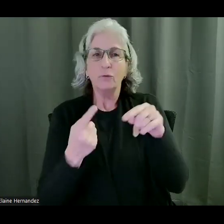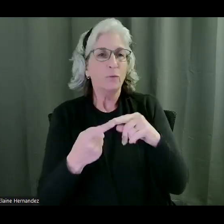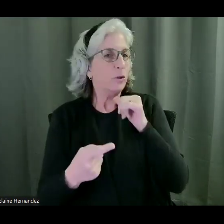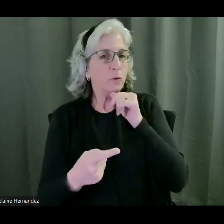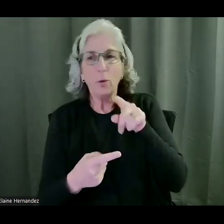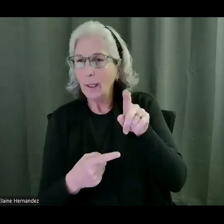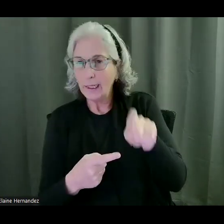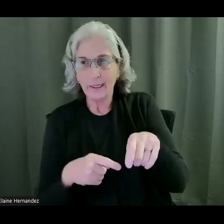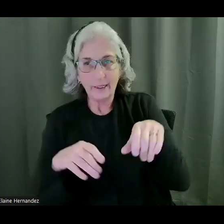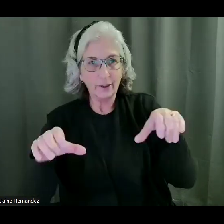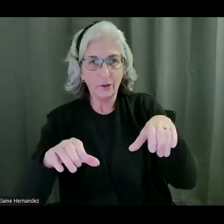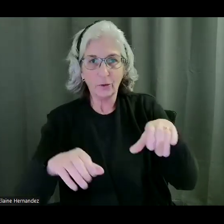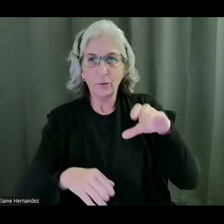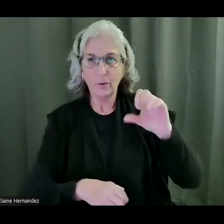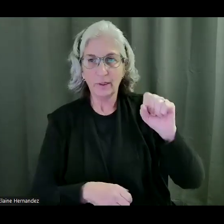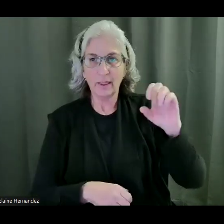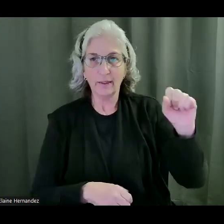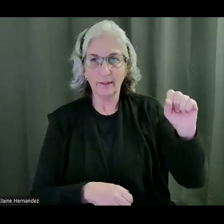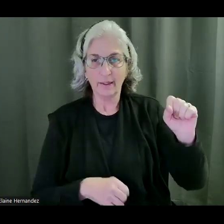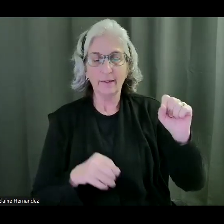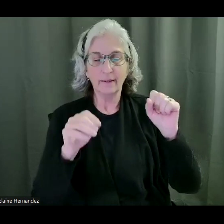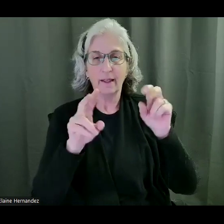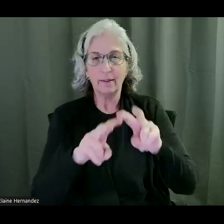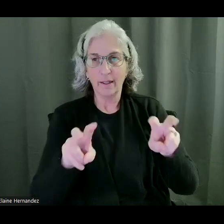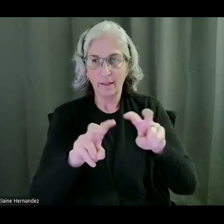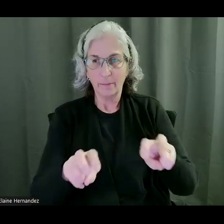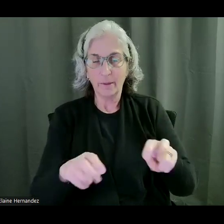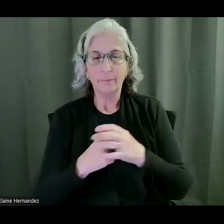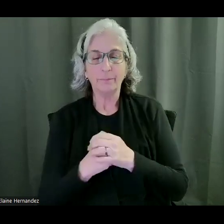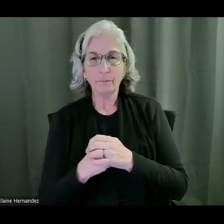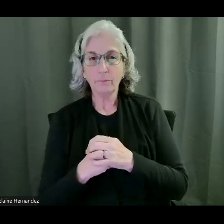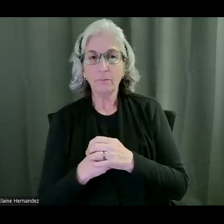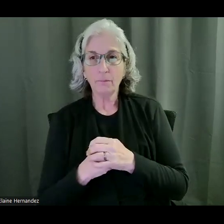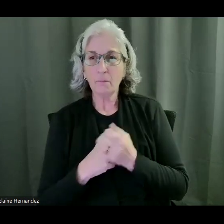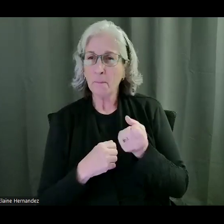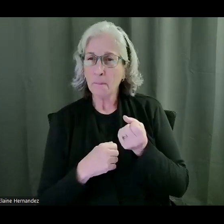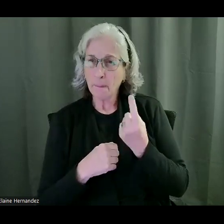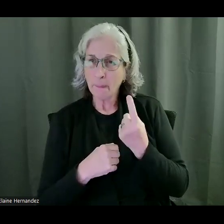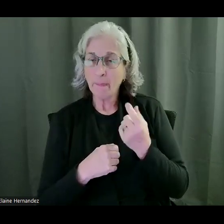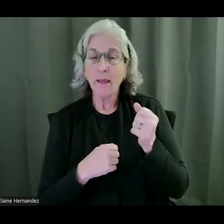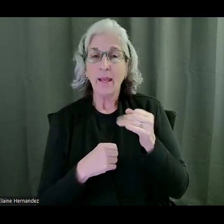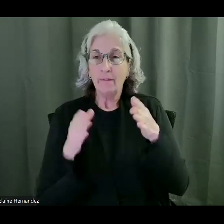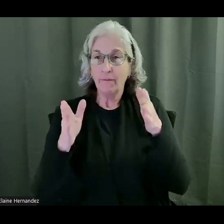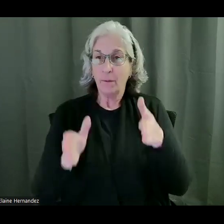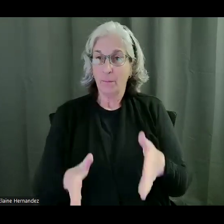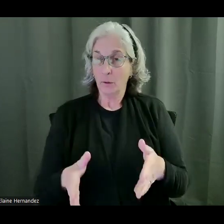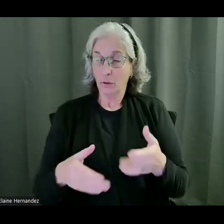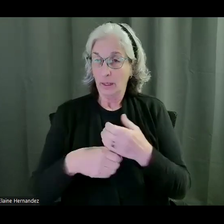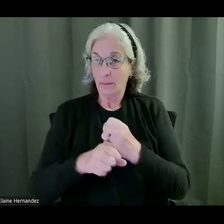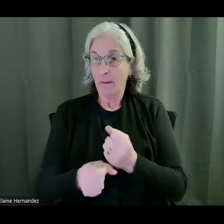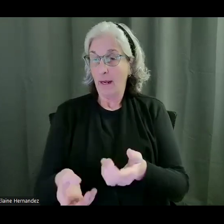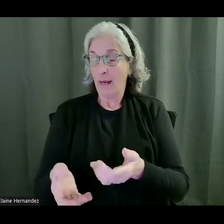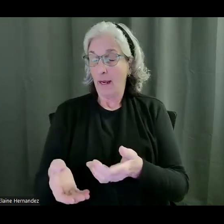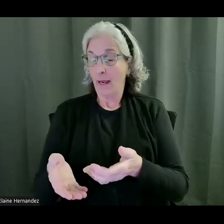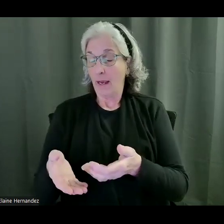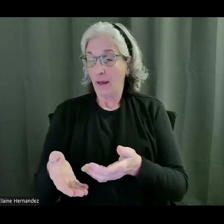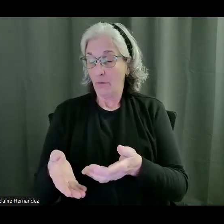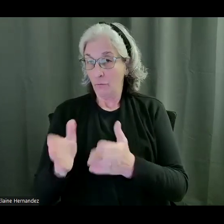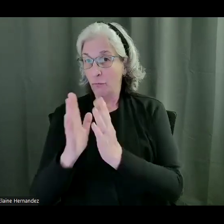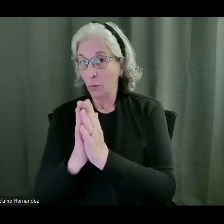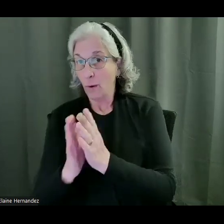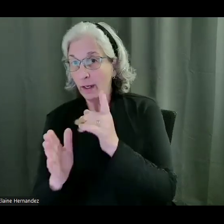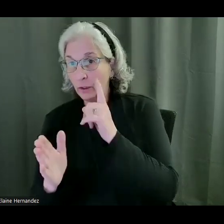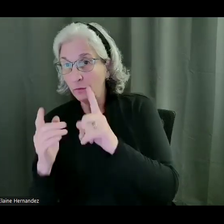assessment. Please know that if an exception is being requested or made, a counselor does have